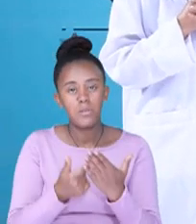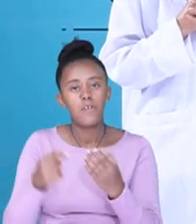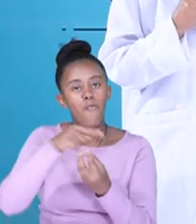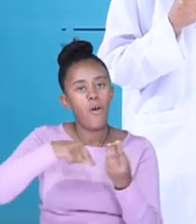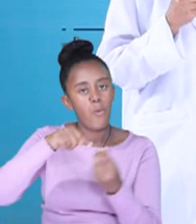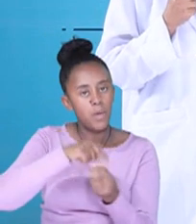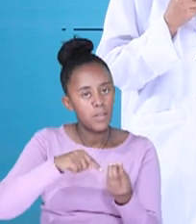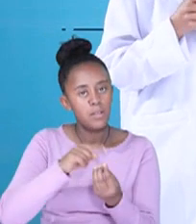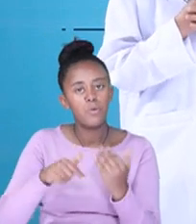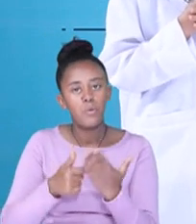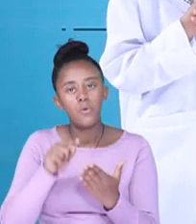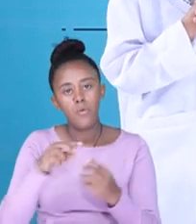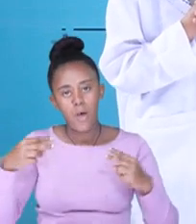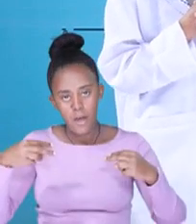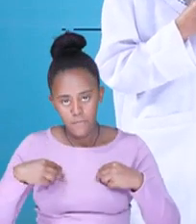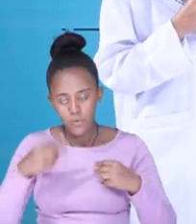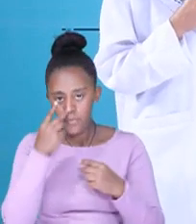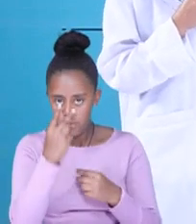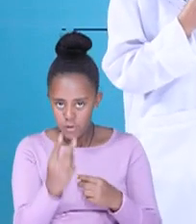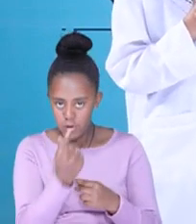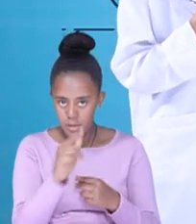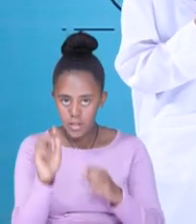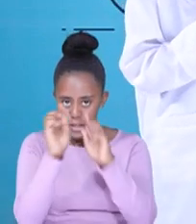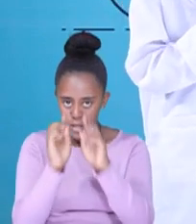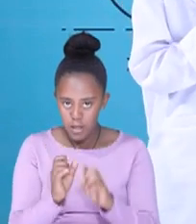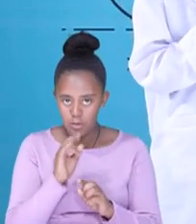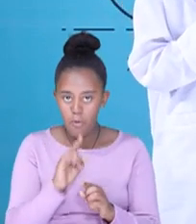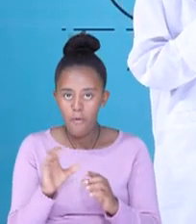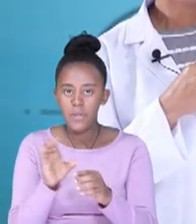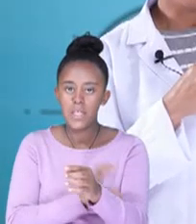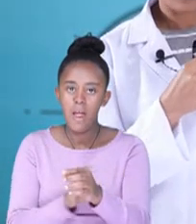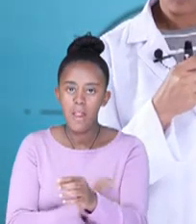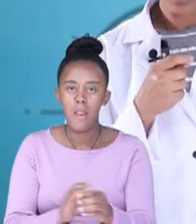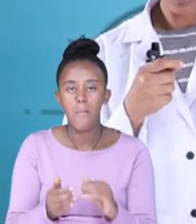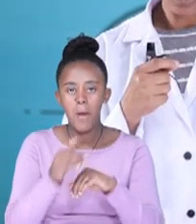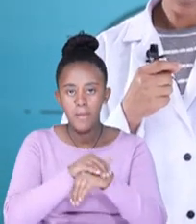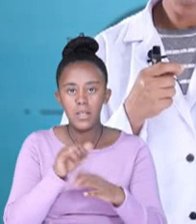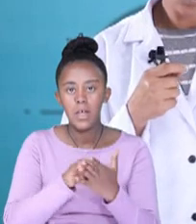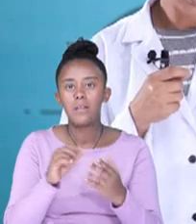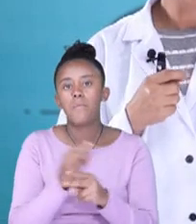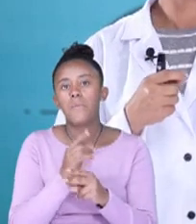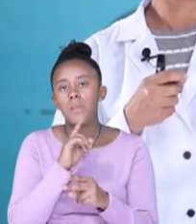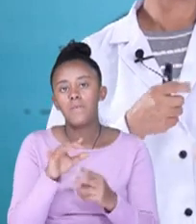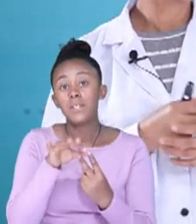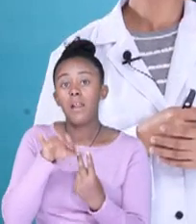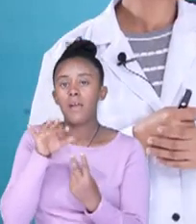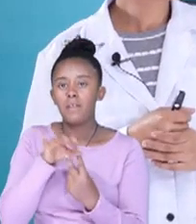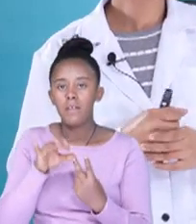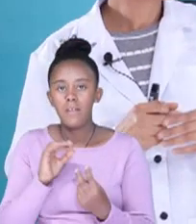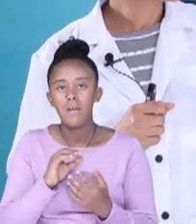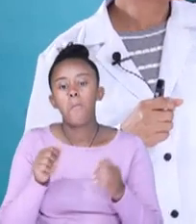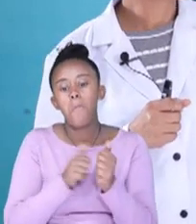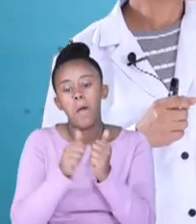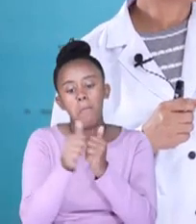environment. So you have to see the structure of cell membrane that makes it selectively